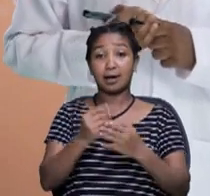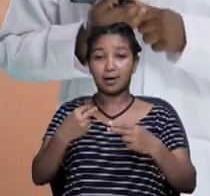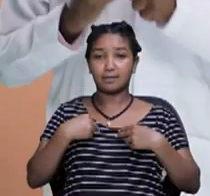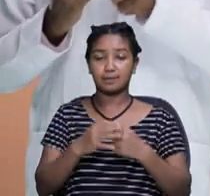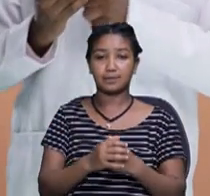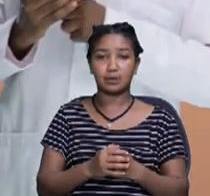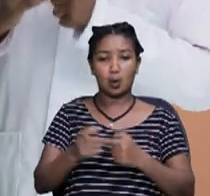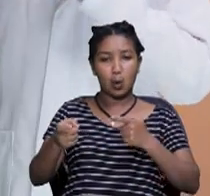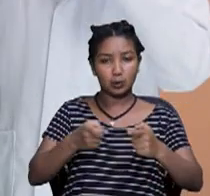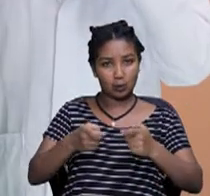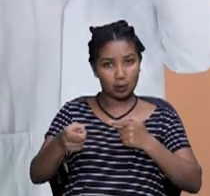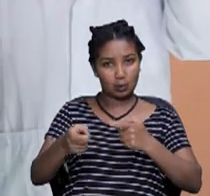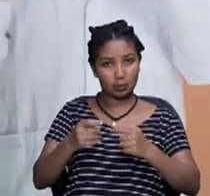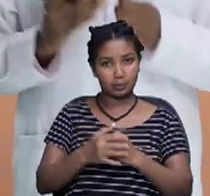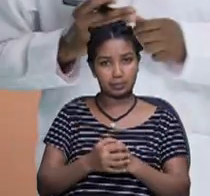have control